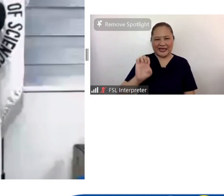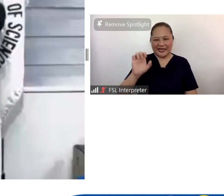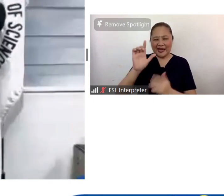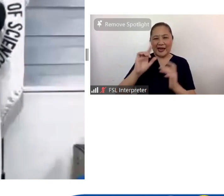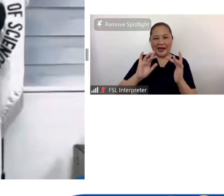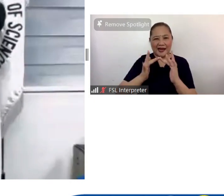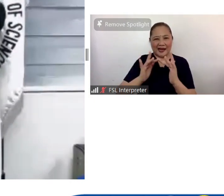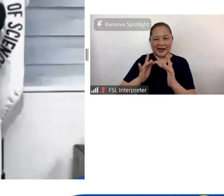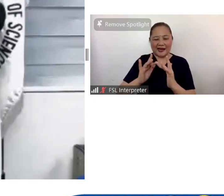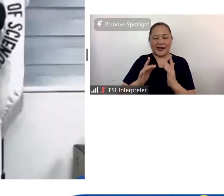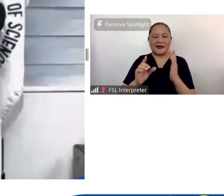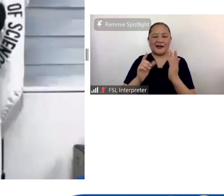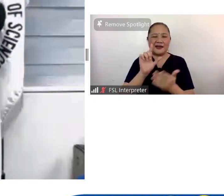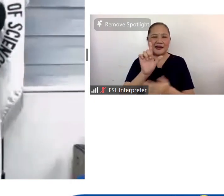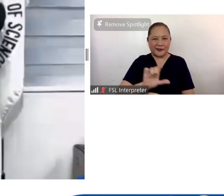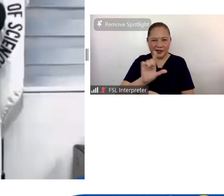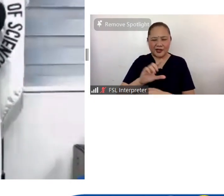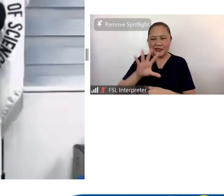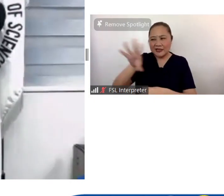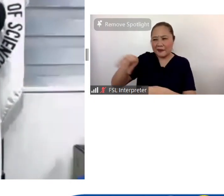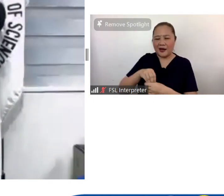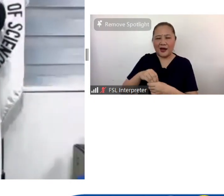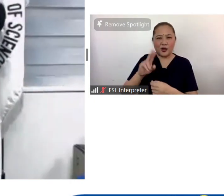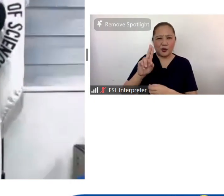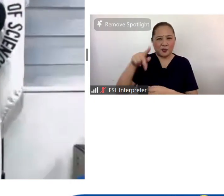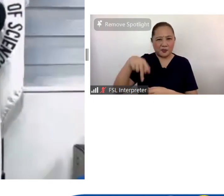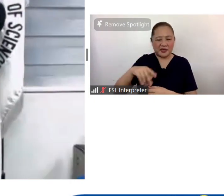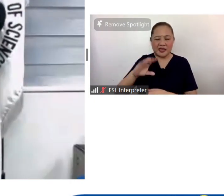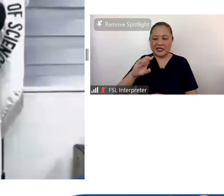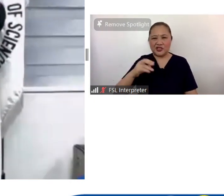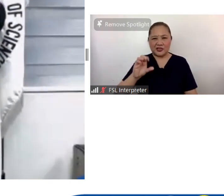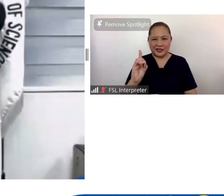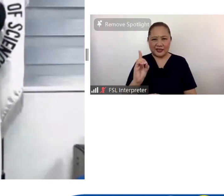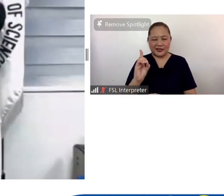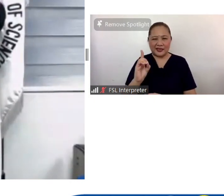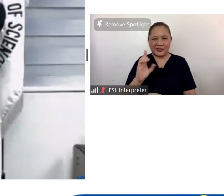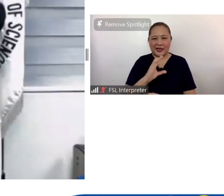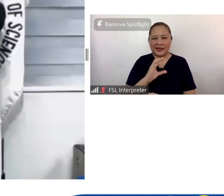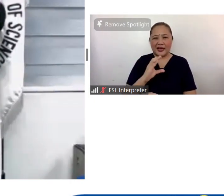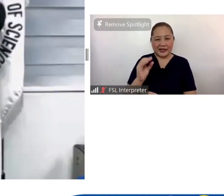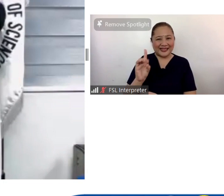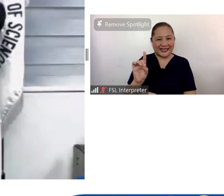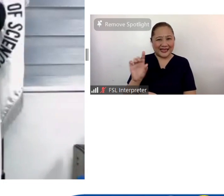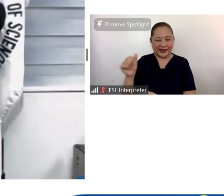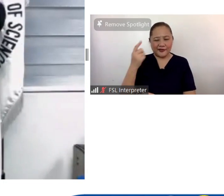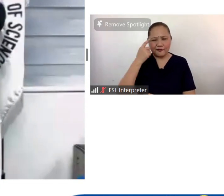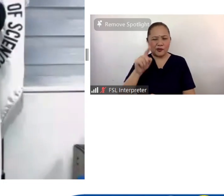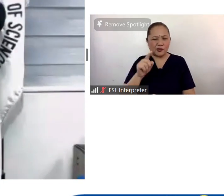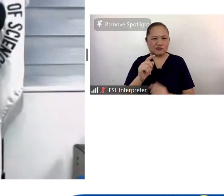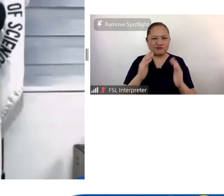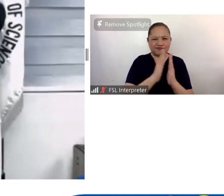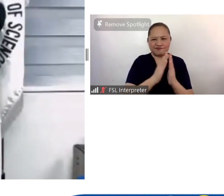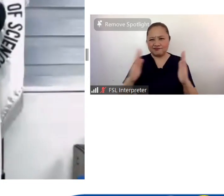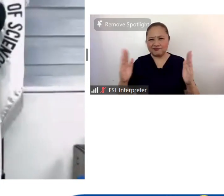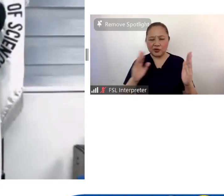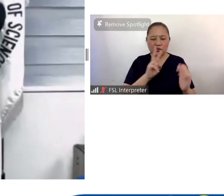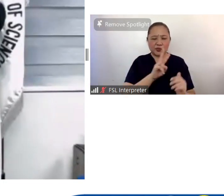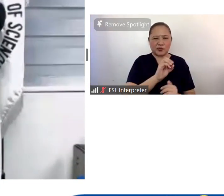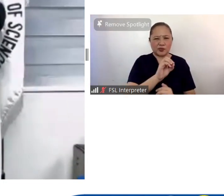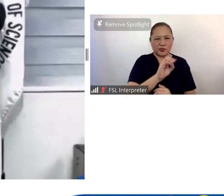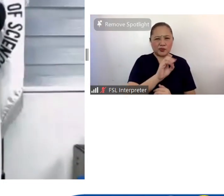National Library, UP, CHED, and DA for the period 2004 to